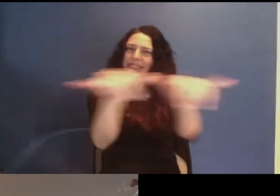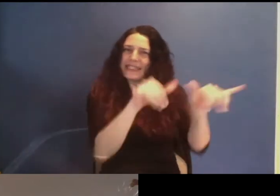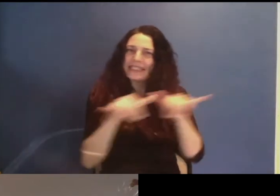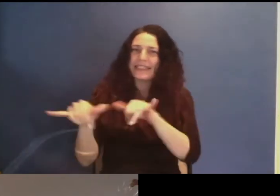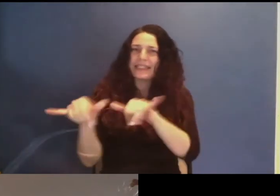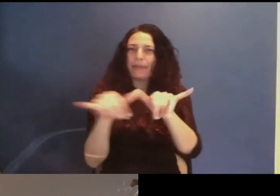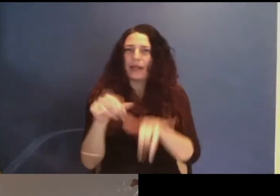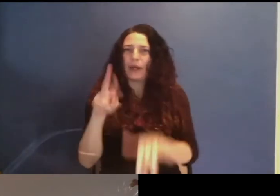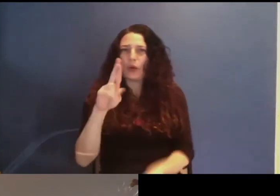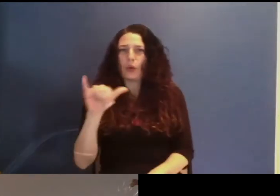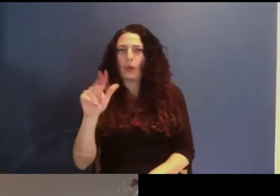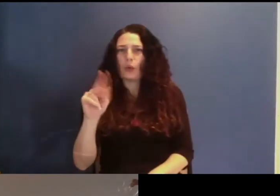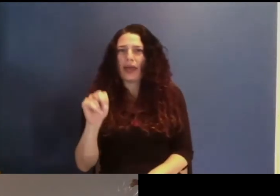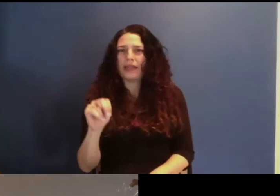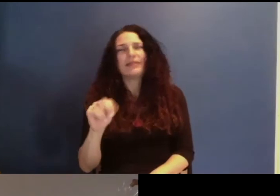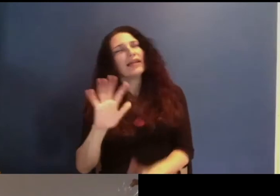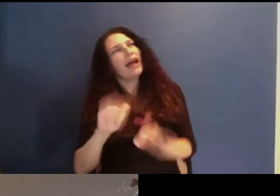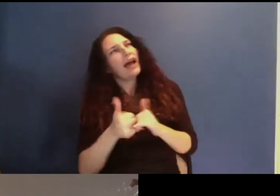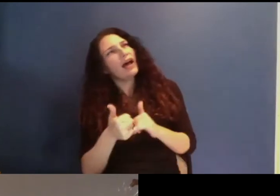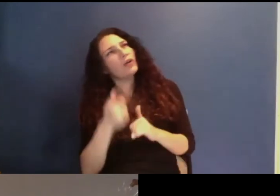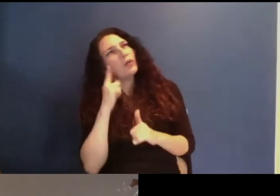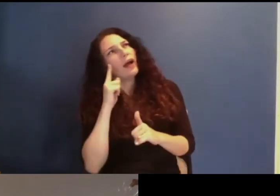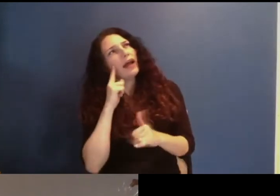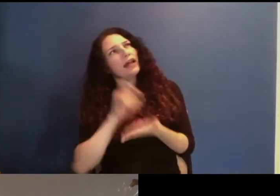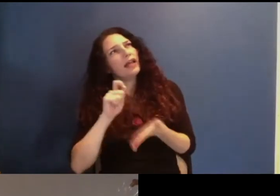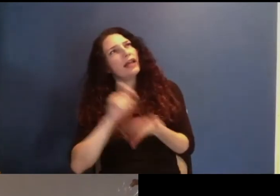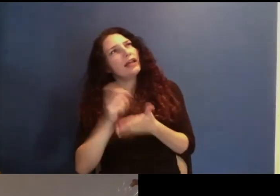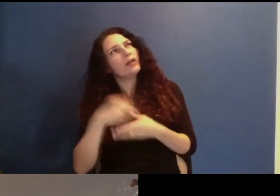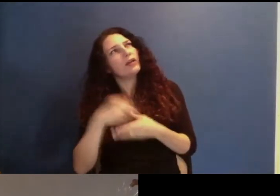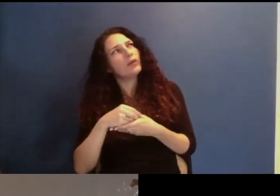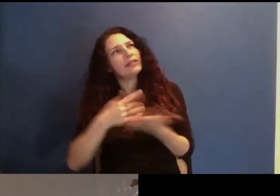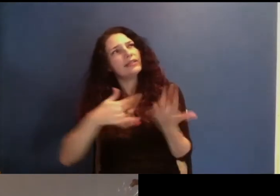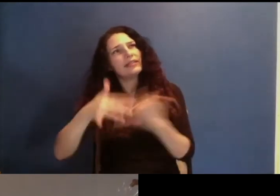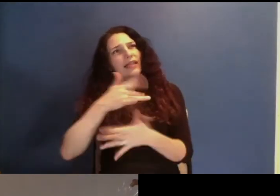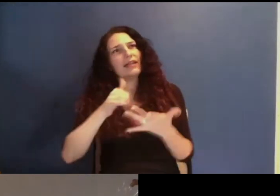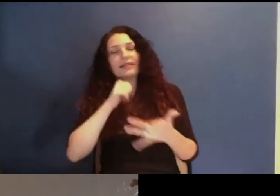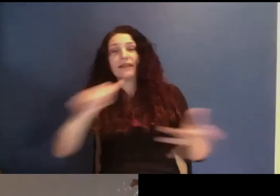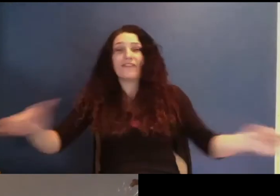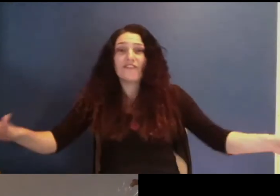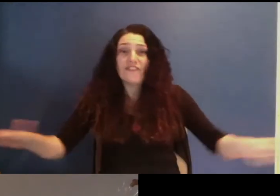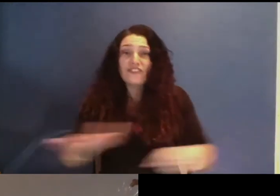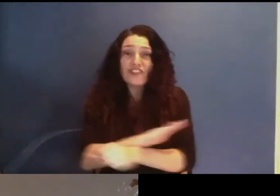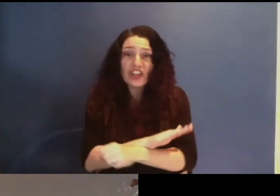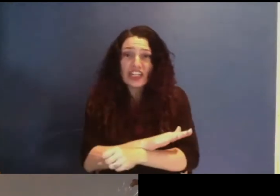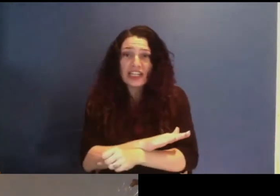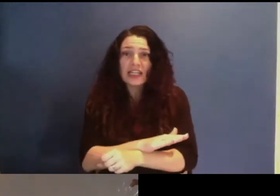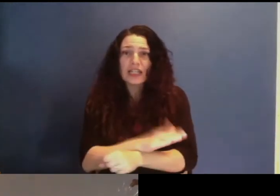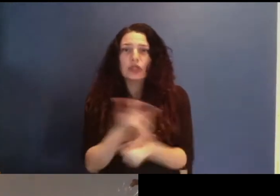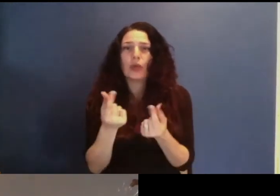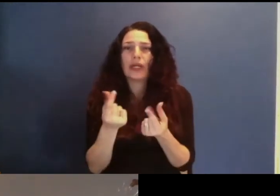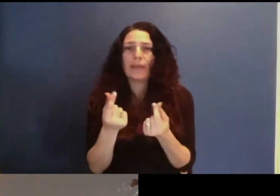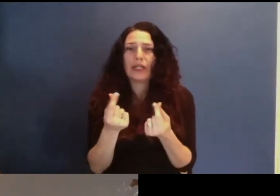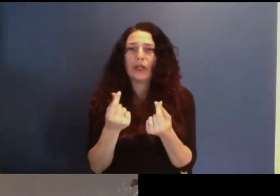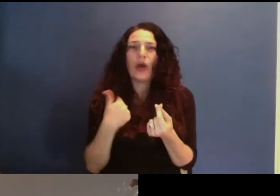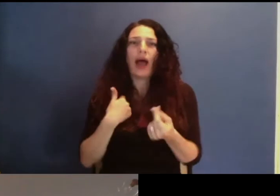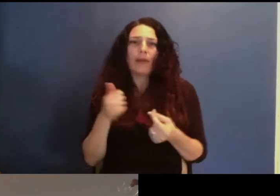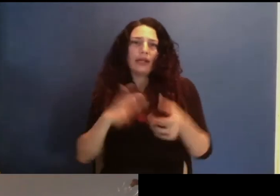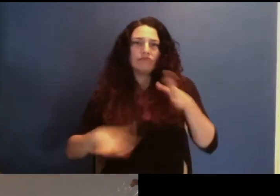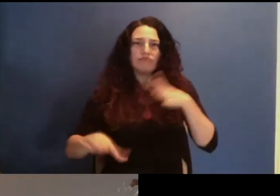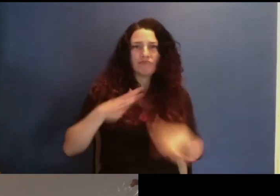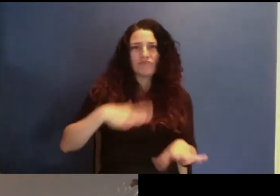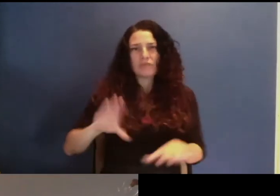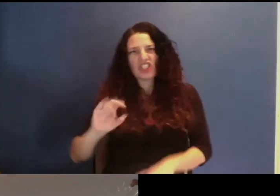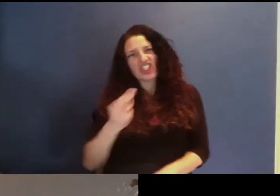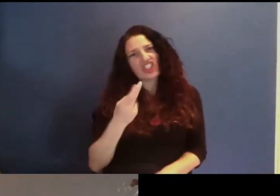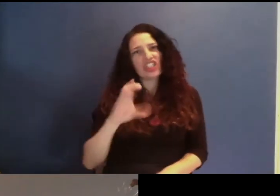doesn't inherently accept me? Well, I'm going to be super palatable. I'm going to be easy to digest. I'm going to wear chic clothes. I'm going to